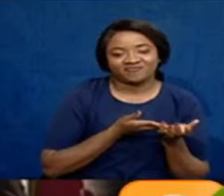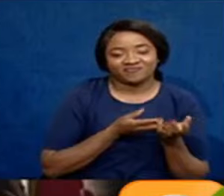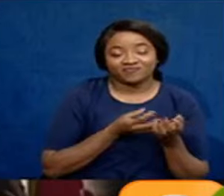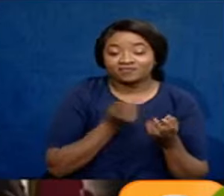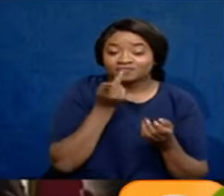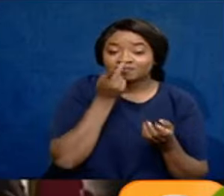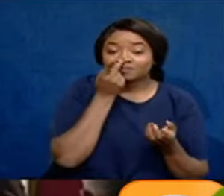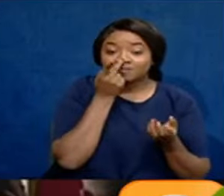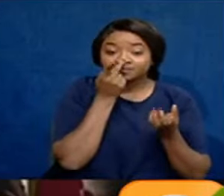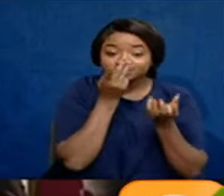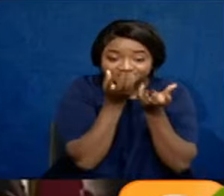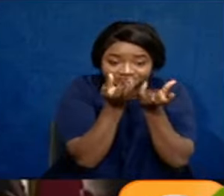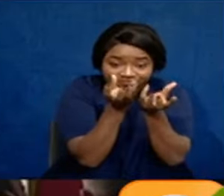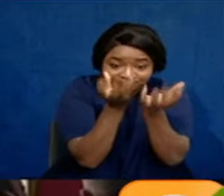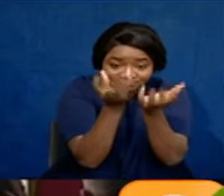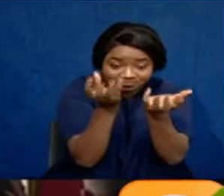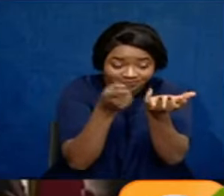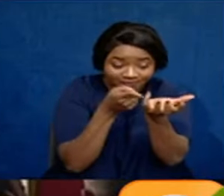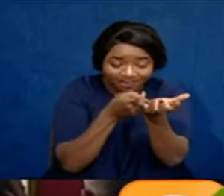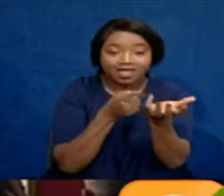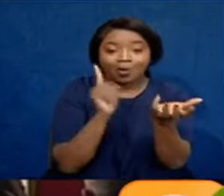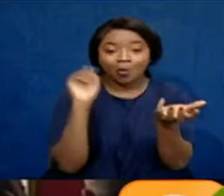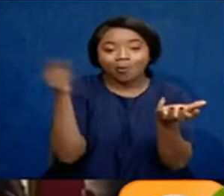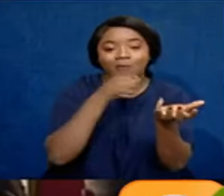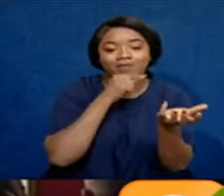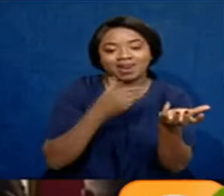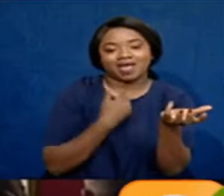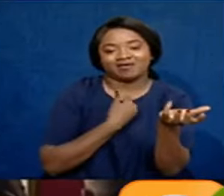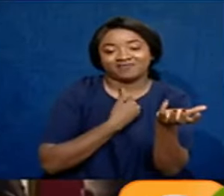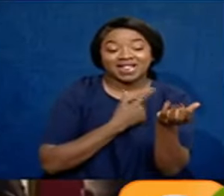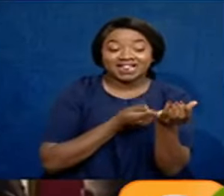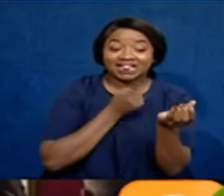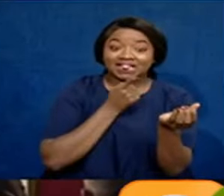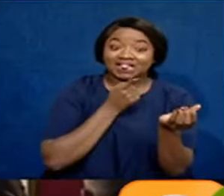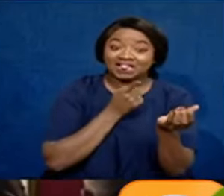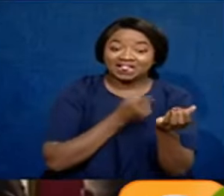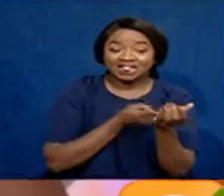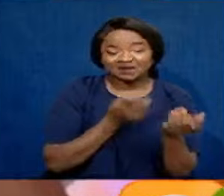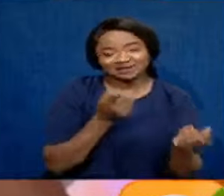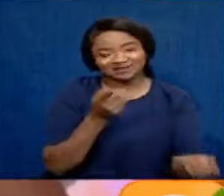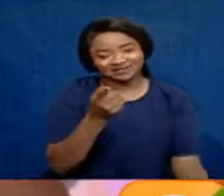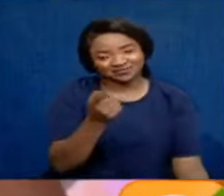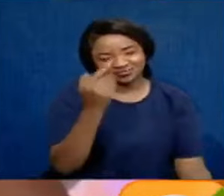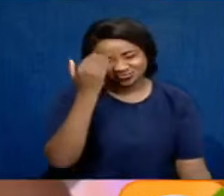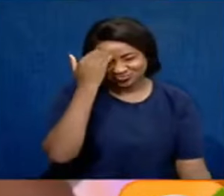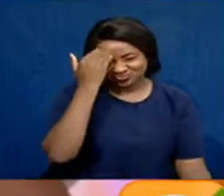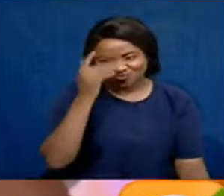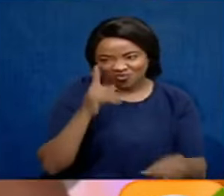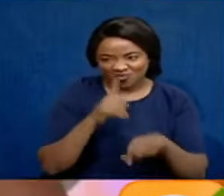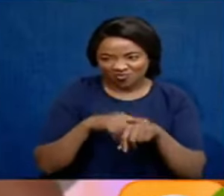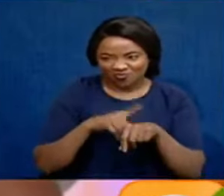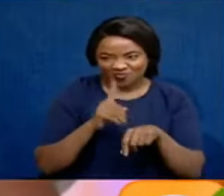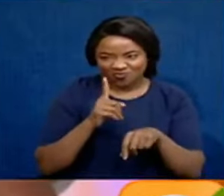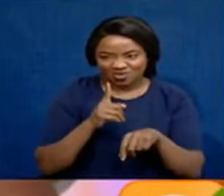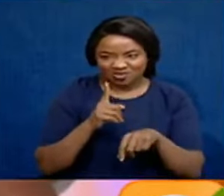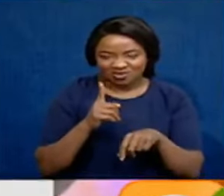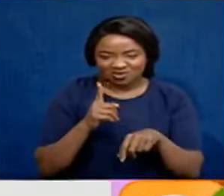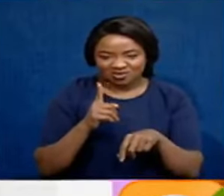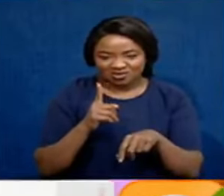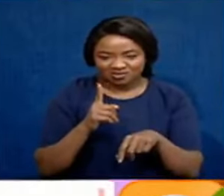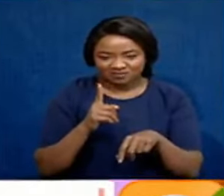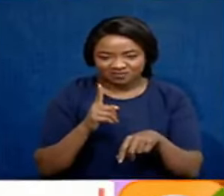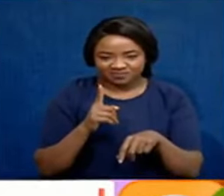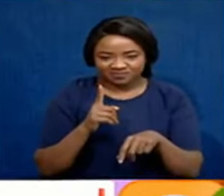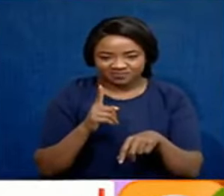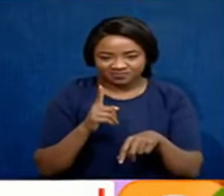is a gland of the reproductive system, because when you are having contact, most of the